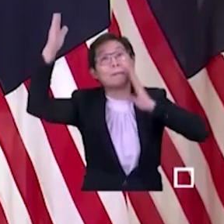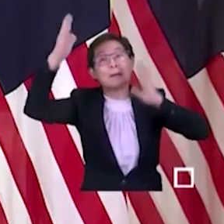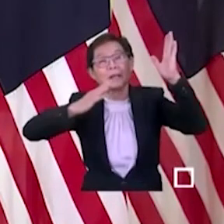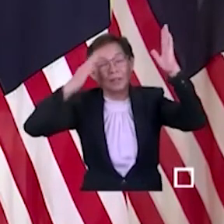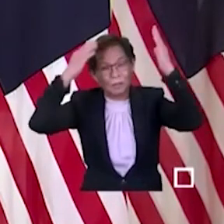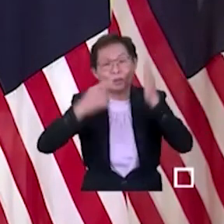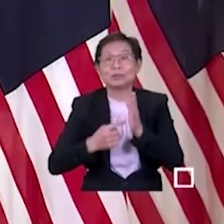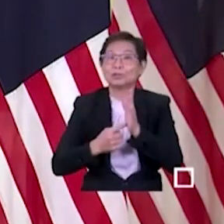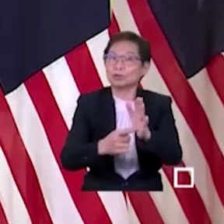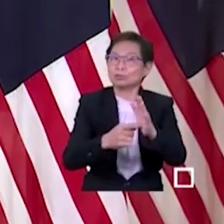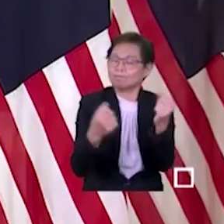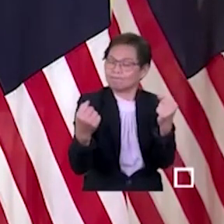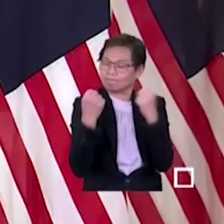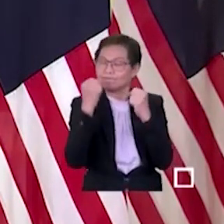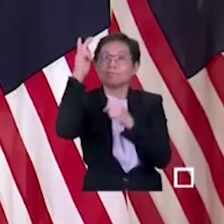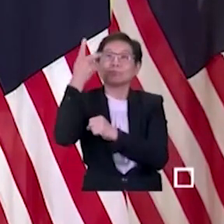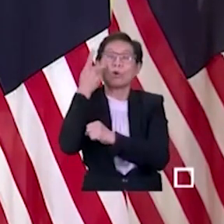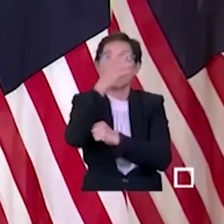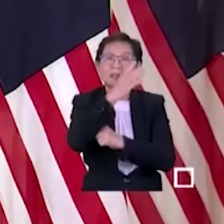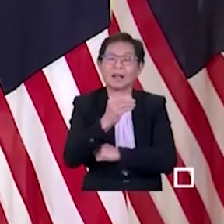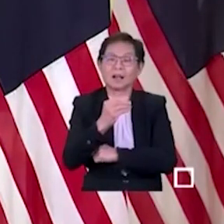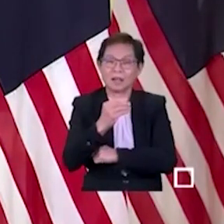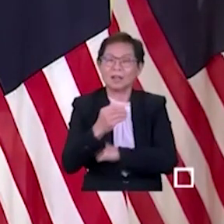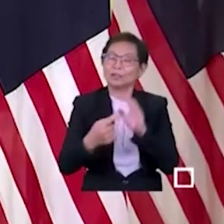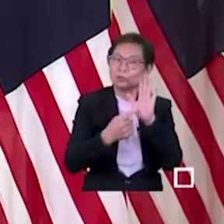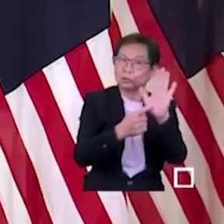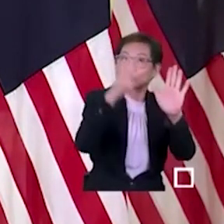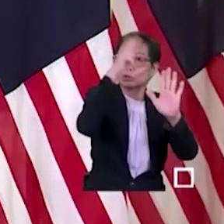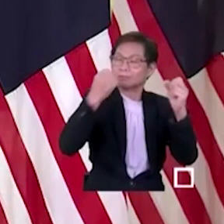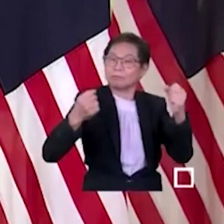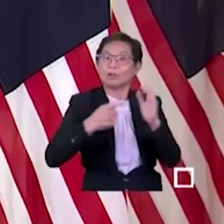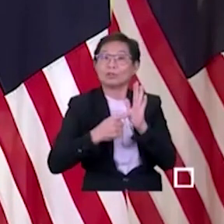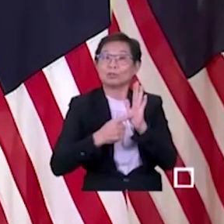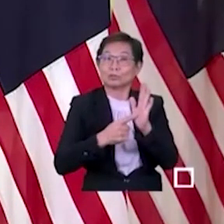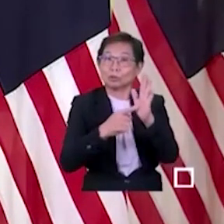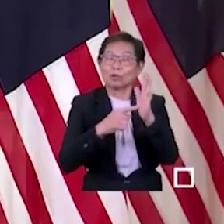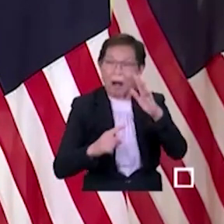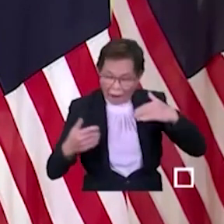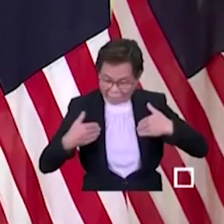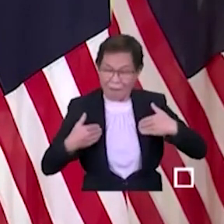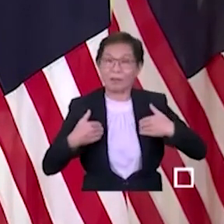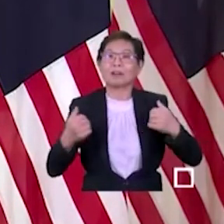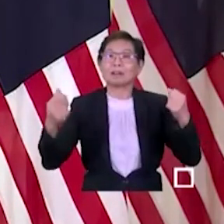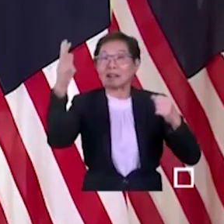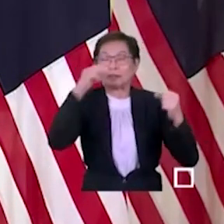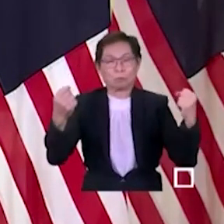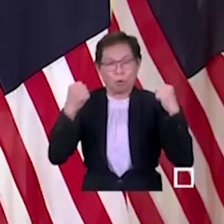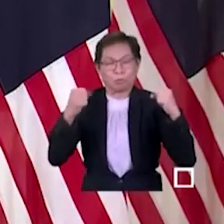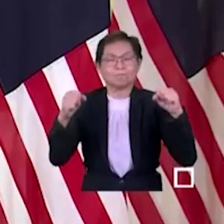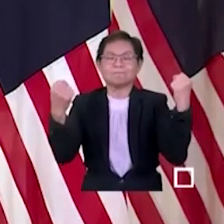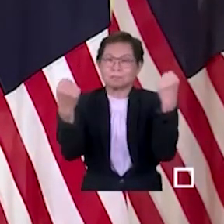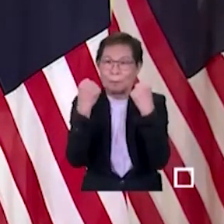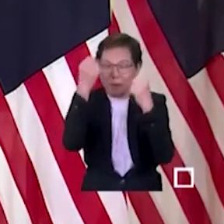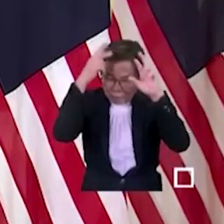political stability and create a strong, stable, and respected government after the 15th general election.